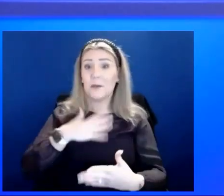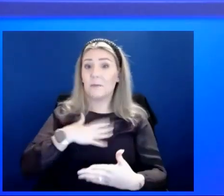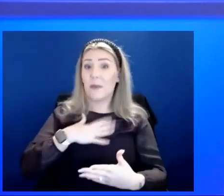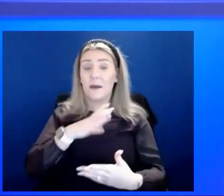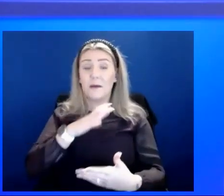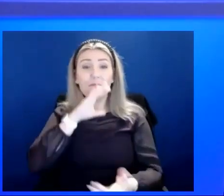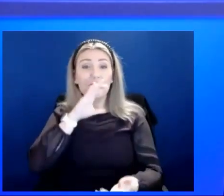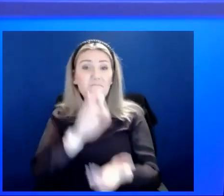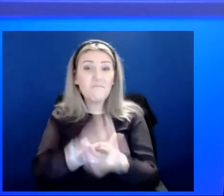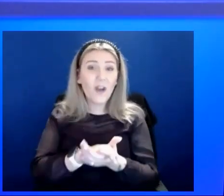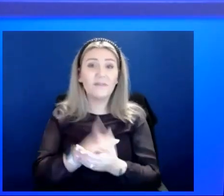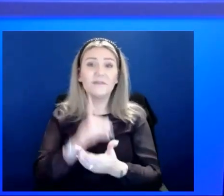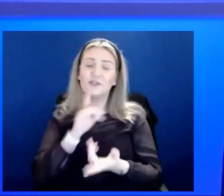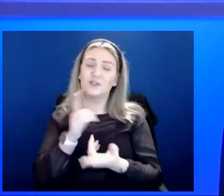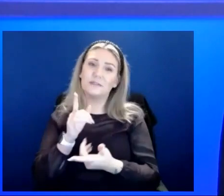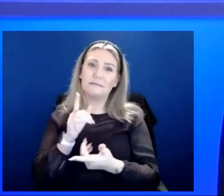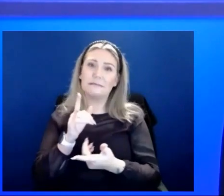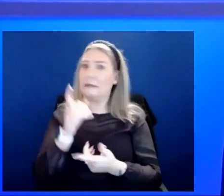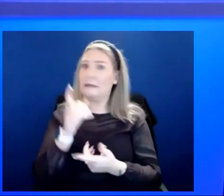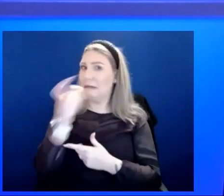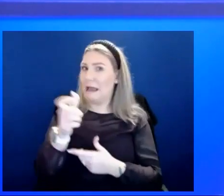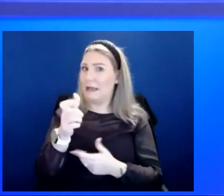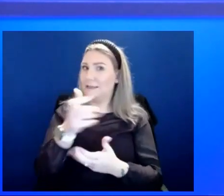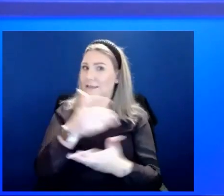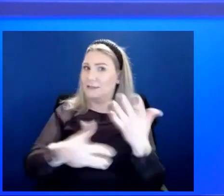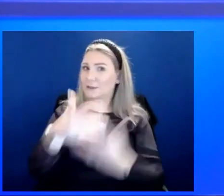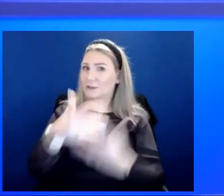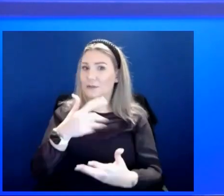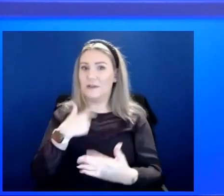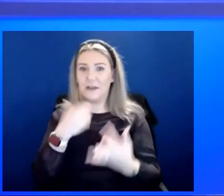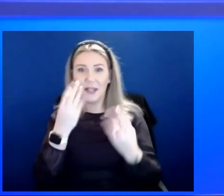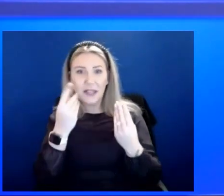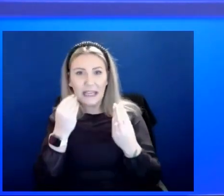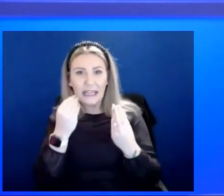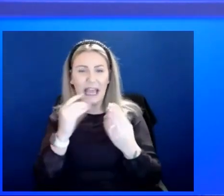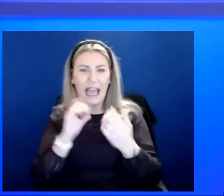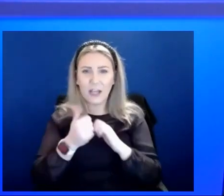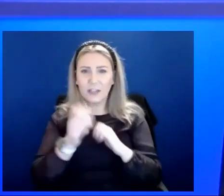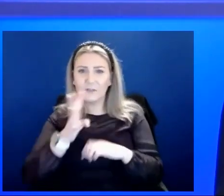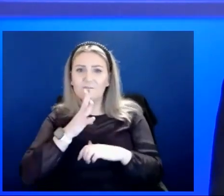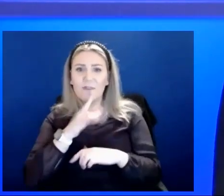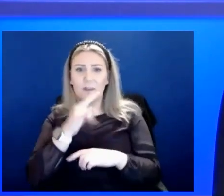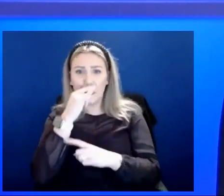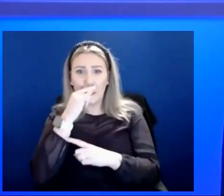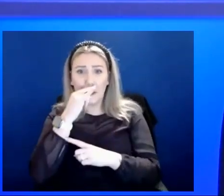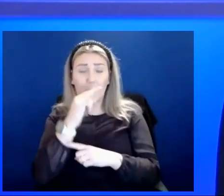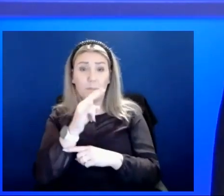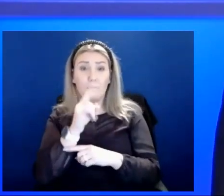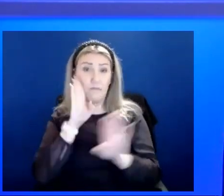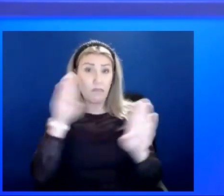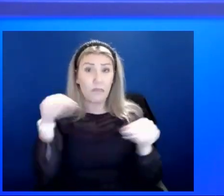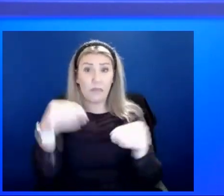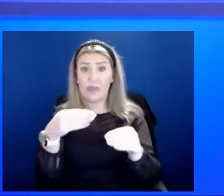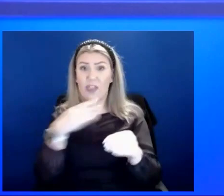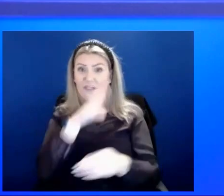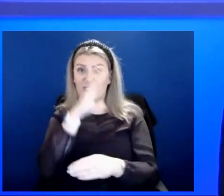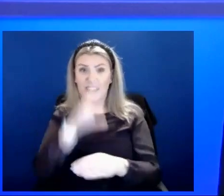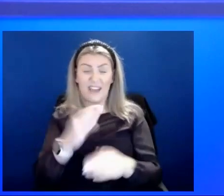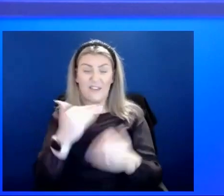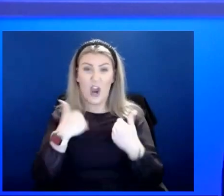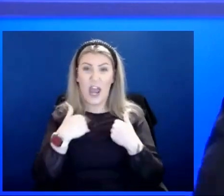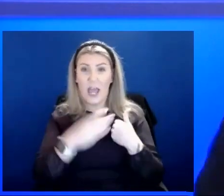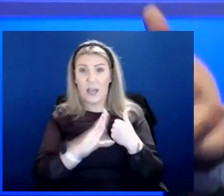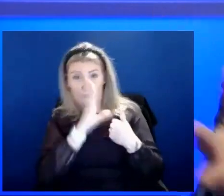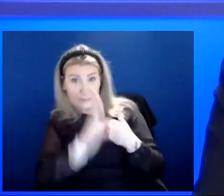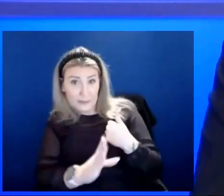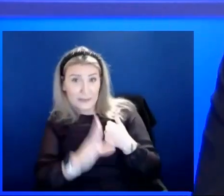social. And I was actually thinking, when talking about how to talk to kids, like, keep it narrow. I don't know that I've ever had a narrow conversation and pointed in my life.